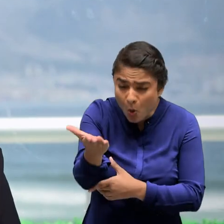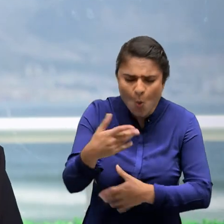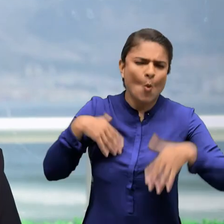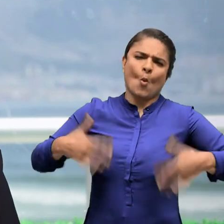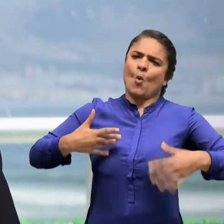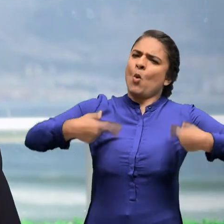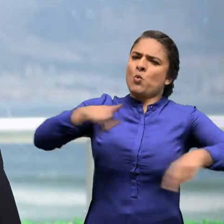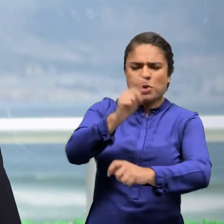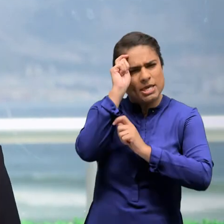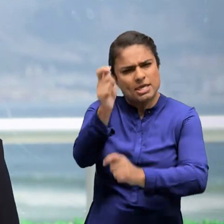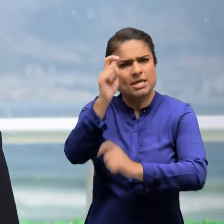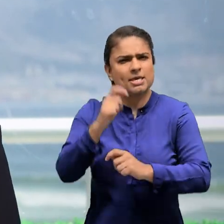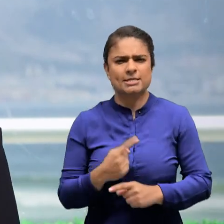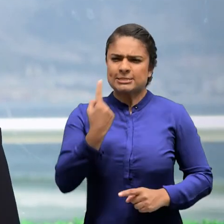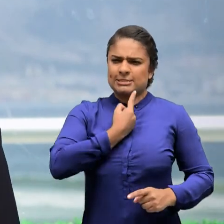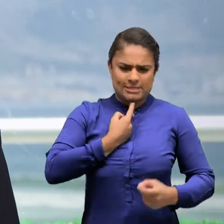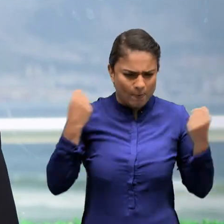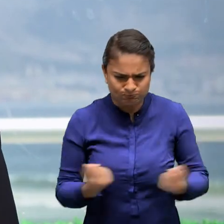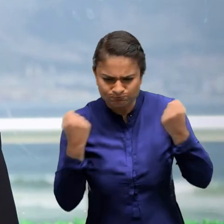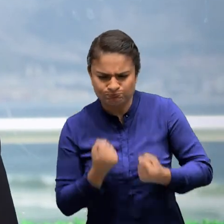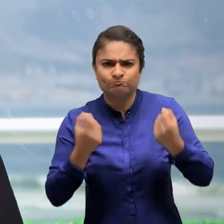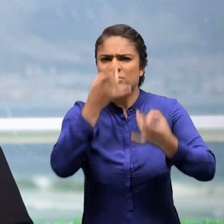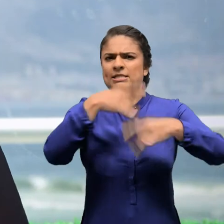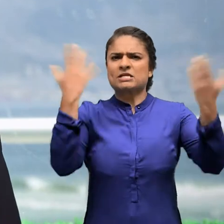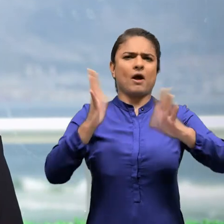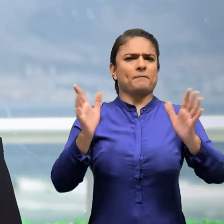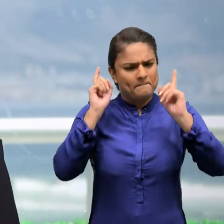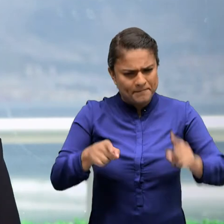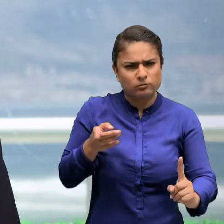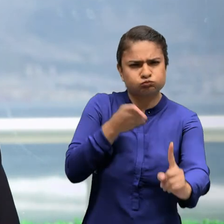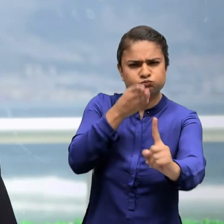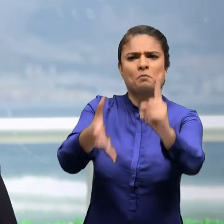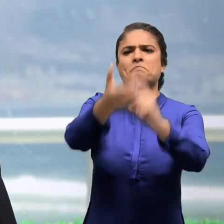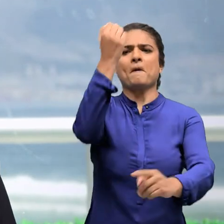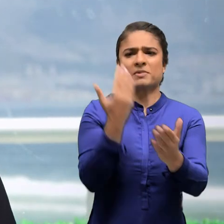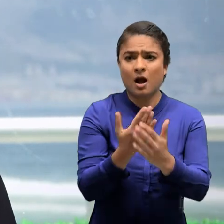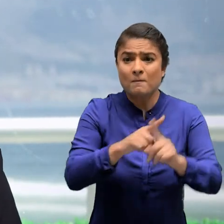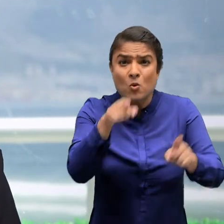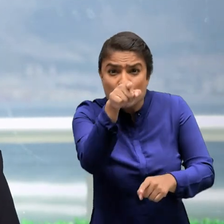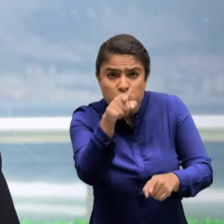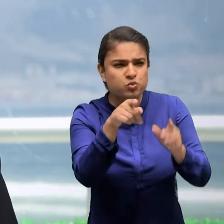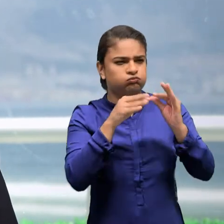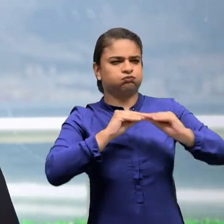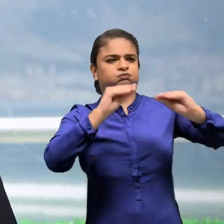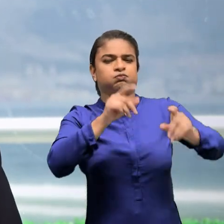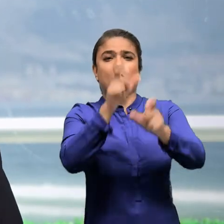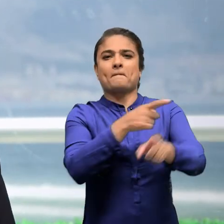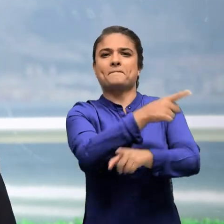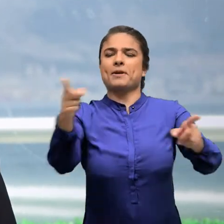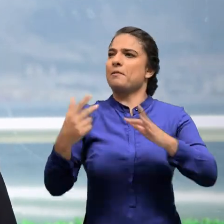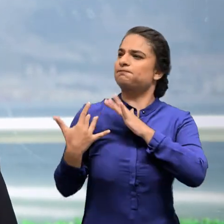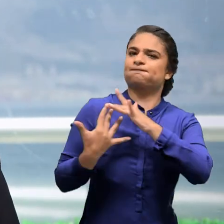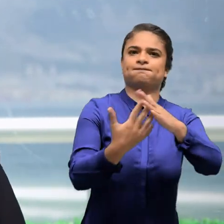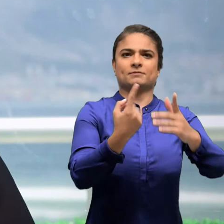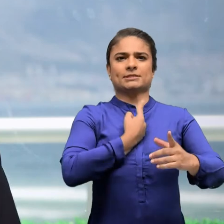is trots op jou. Jy het nie net vorentoe beweeg om vir jou 'n lewe te skep nie, maar jy het ook 'n beter lewe vir mense rondom jou